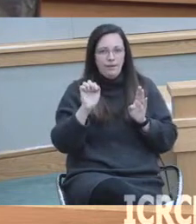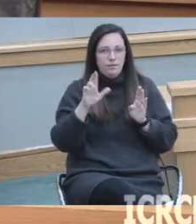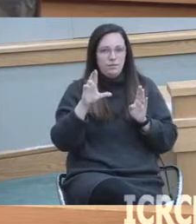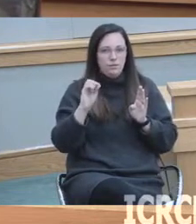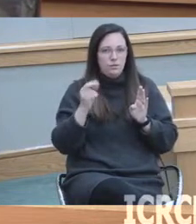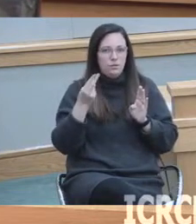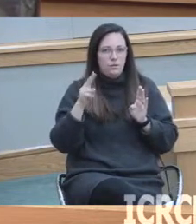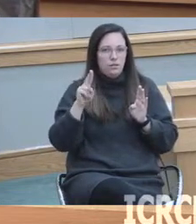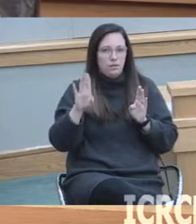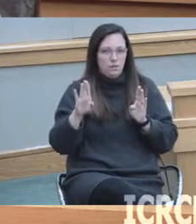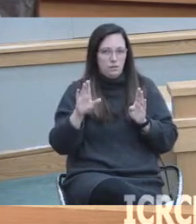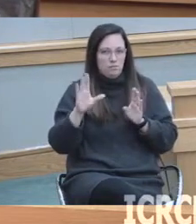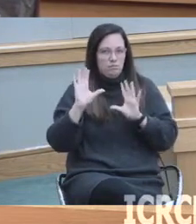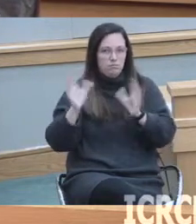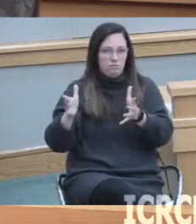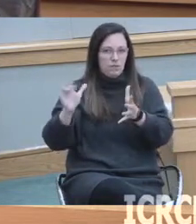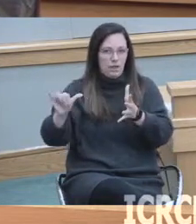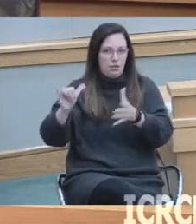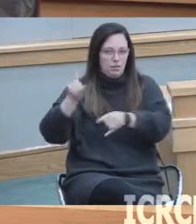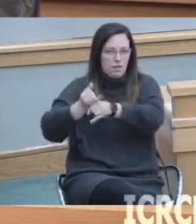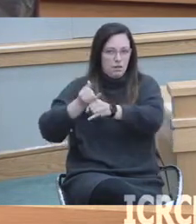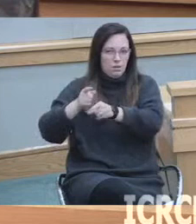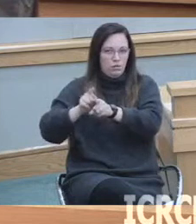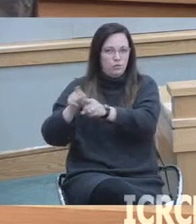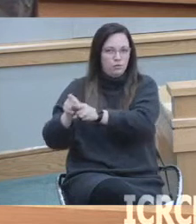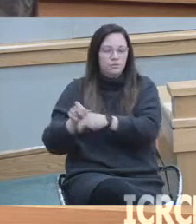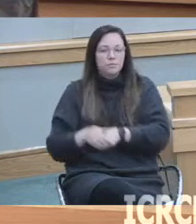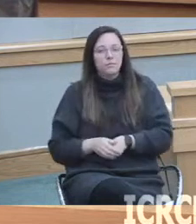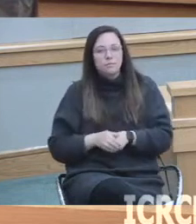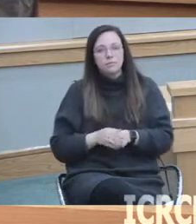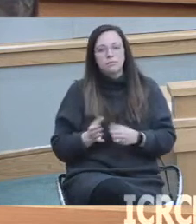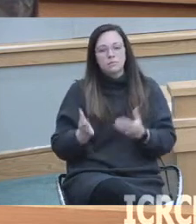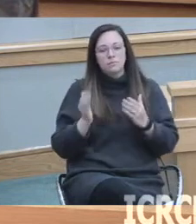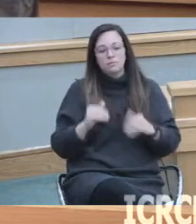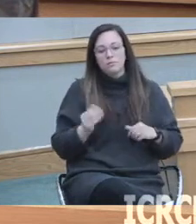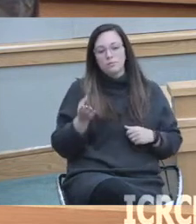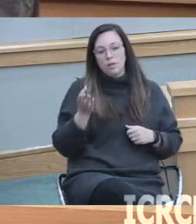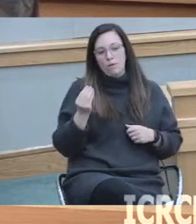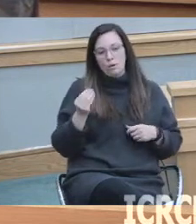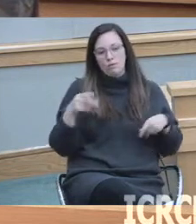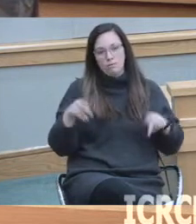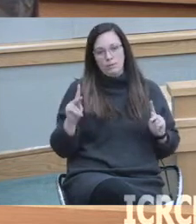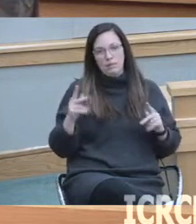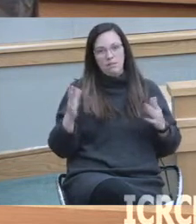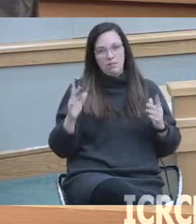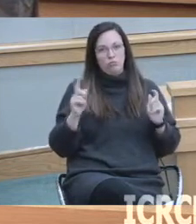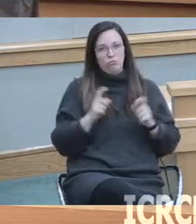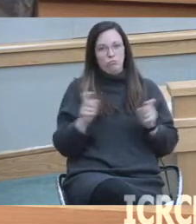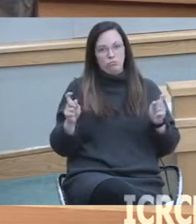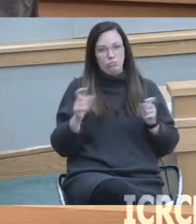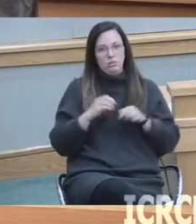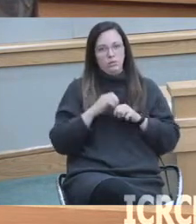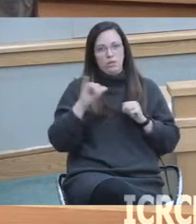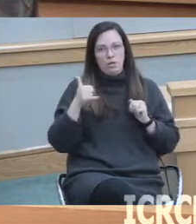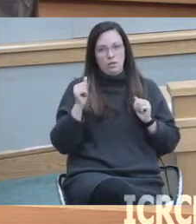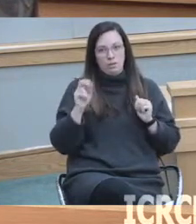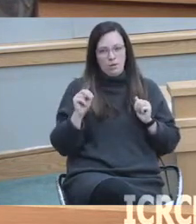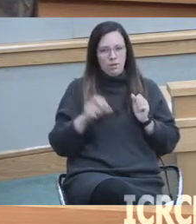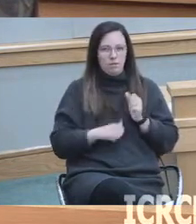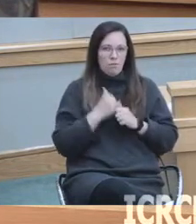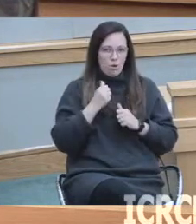as well. There were 14 permits issued in January,